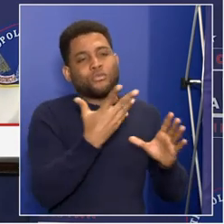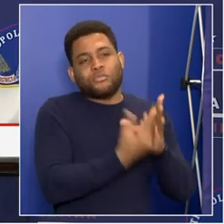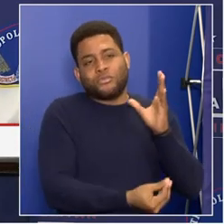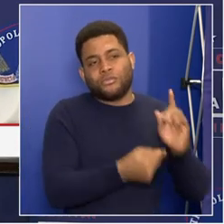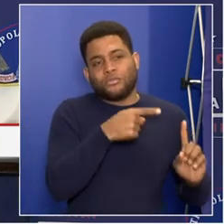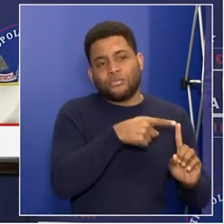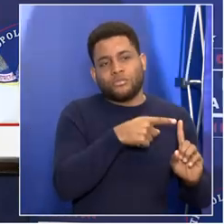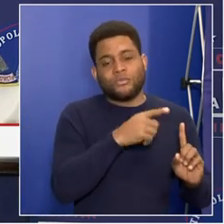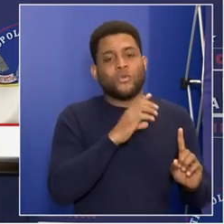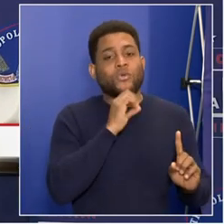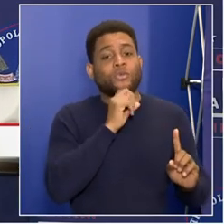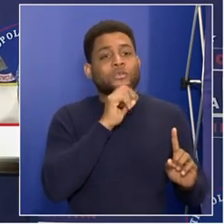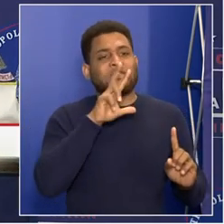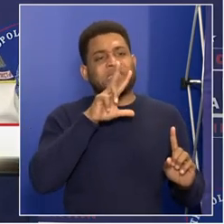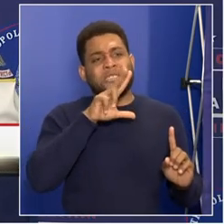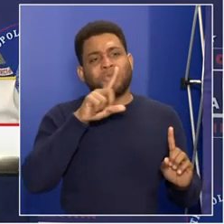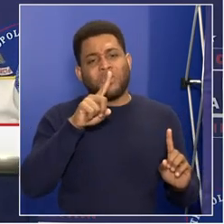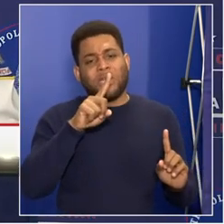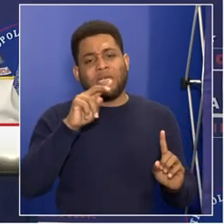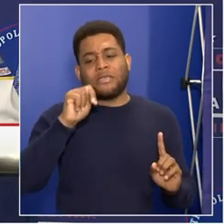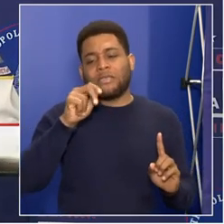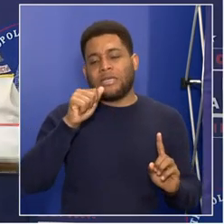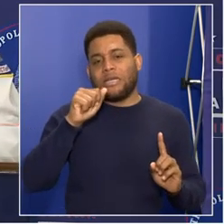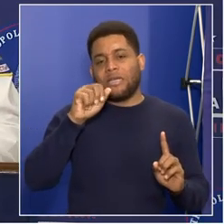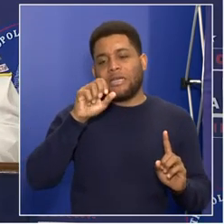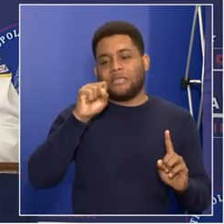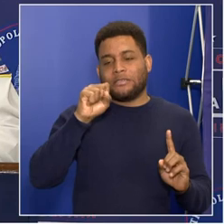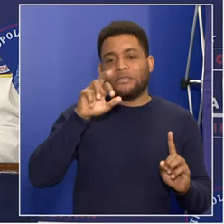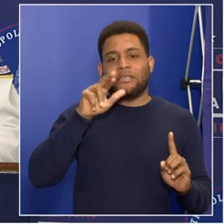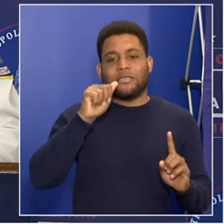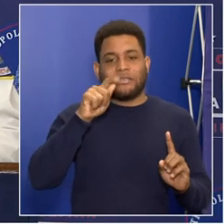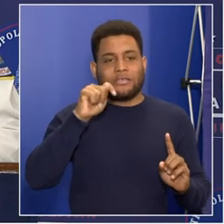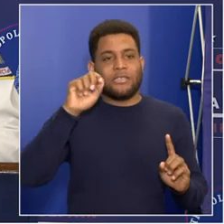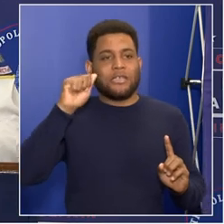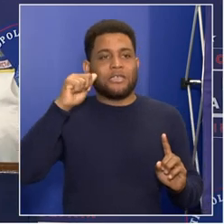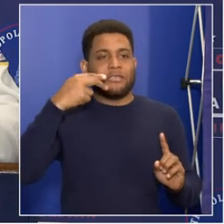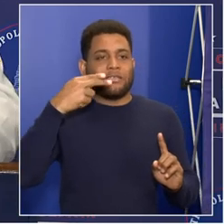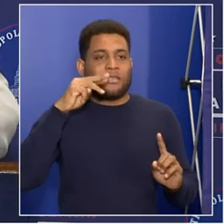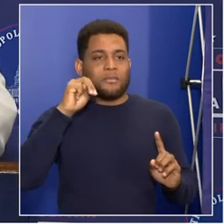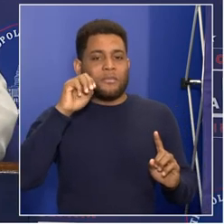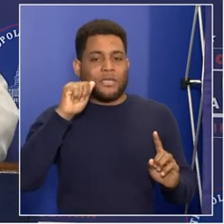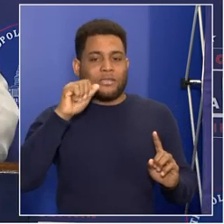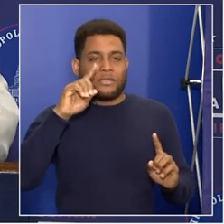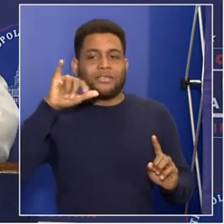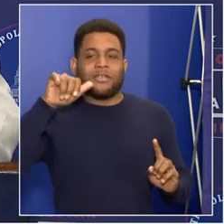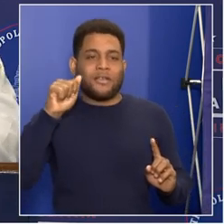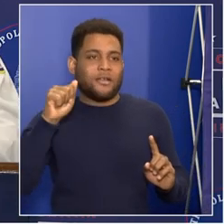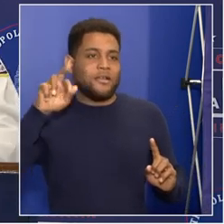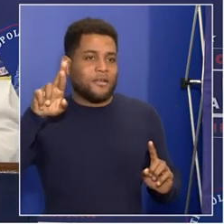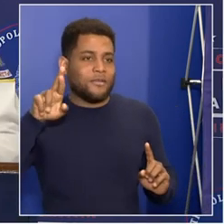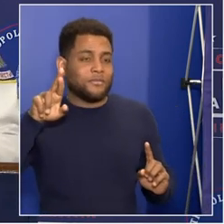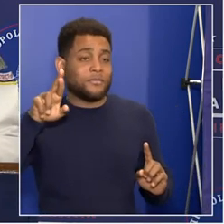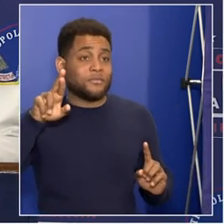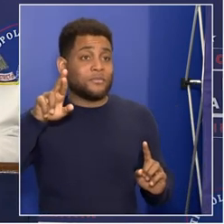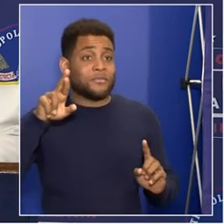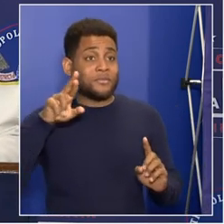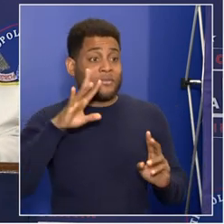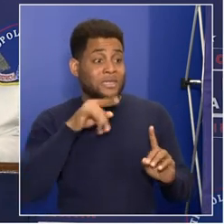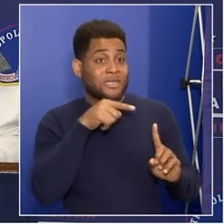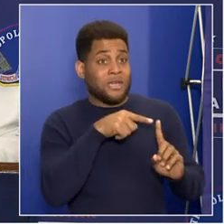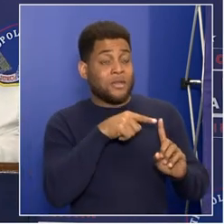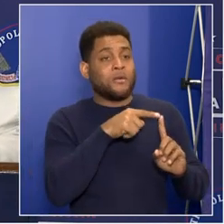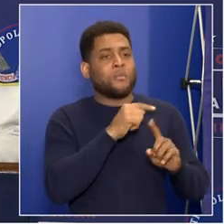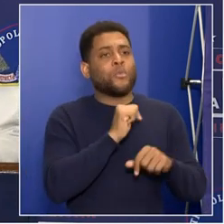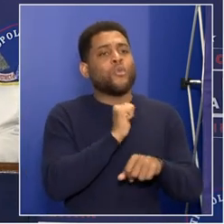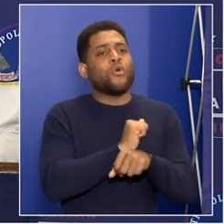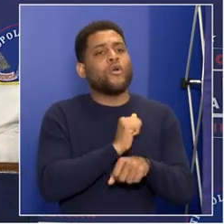Monday, July 3rd, 2023. He was working extremely hard to support his family. He had just dropped off a passenger and was sitting in his